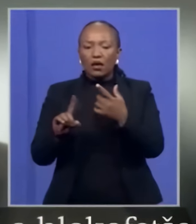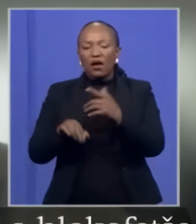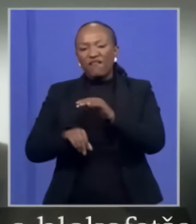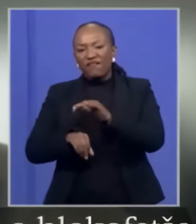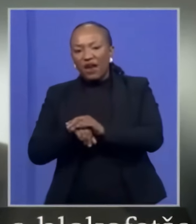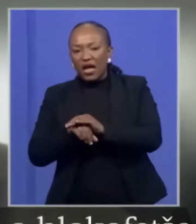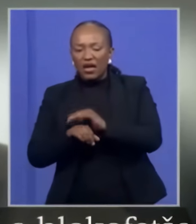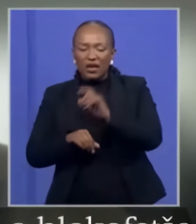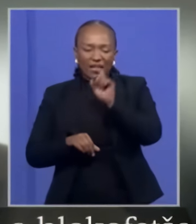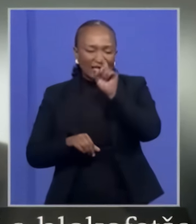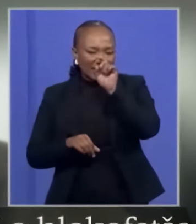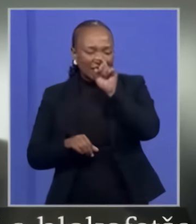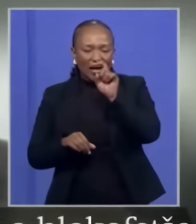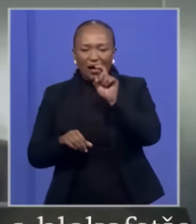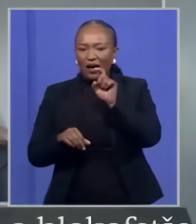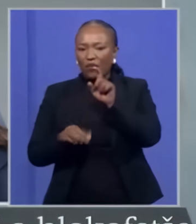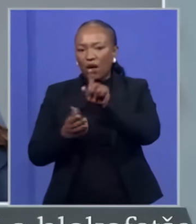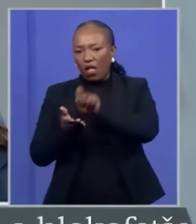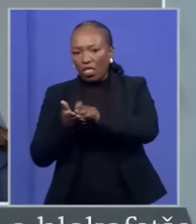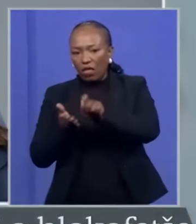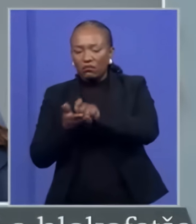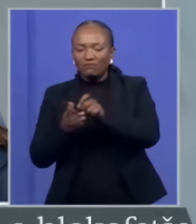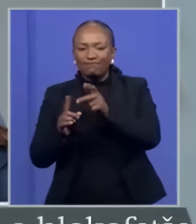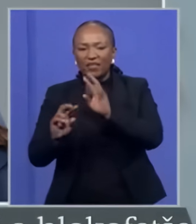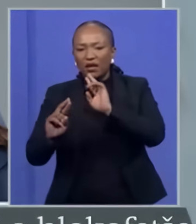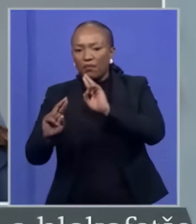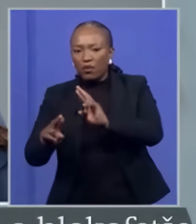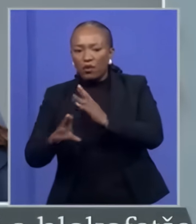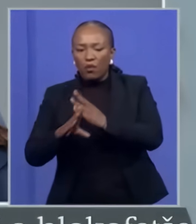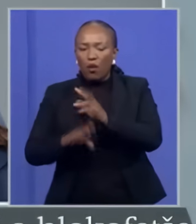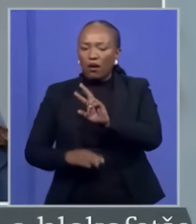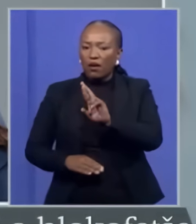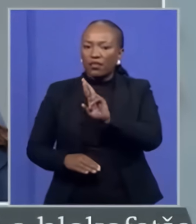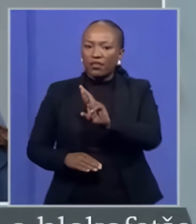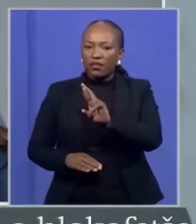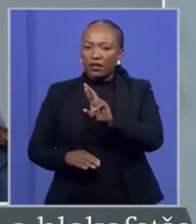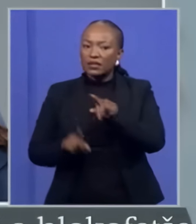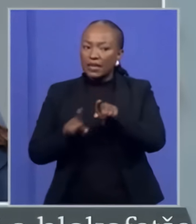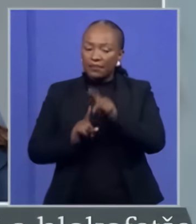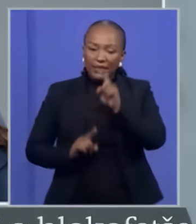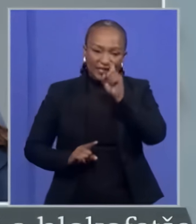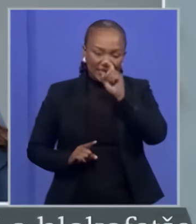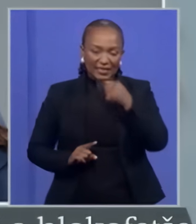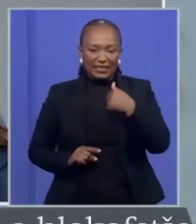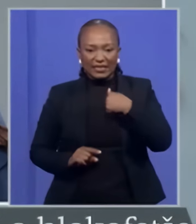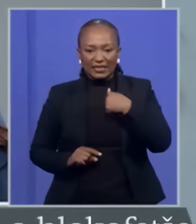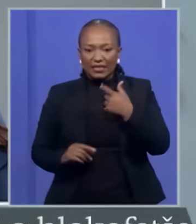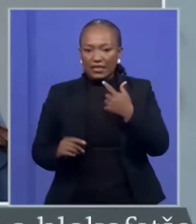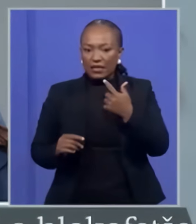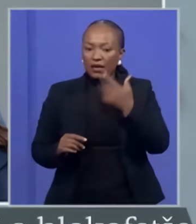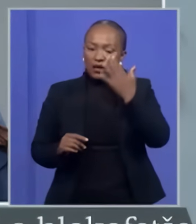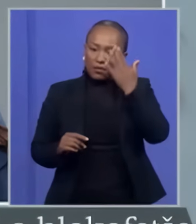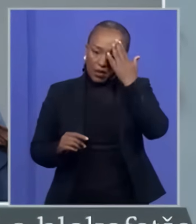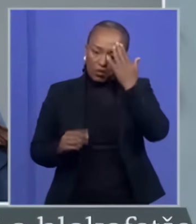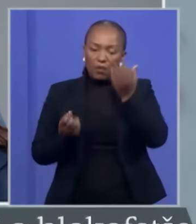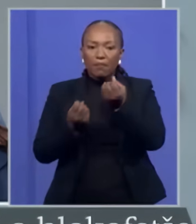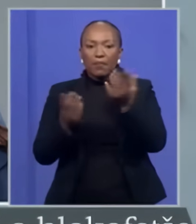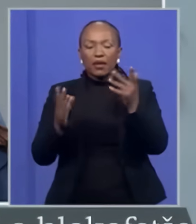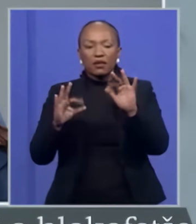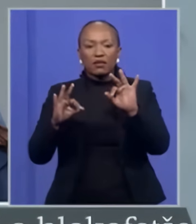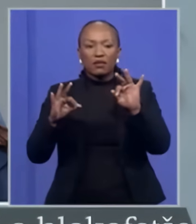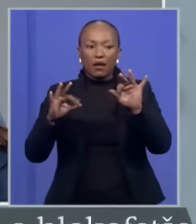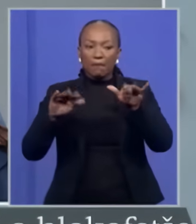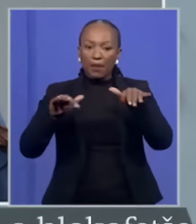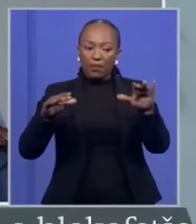I worked closely with her, but over time she was also a sister to me. And I know for many people in the media